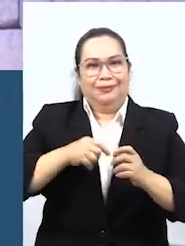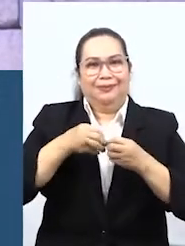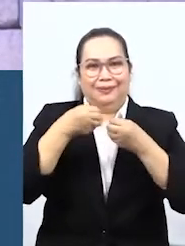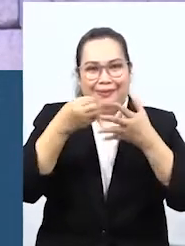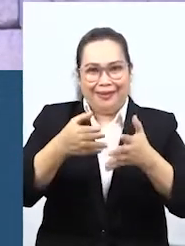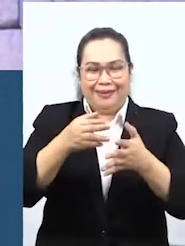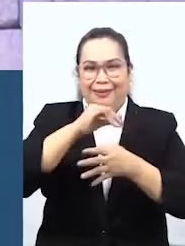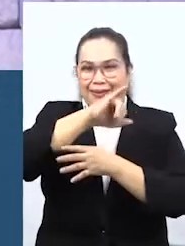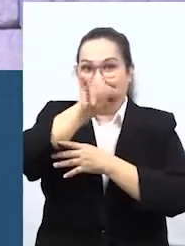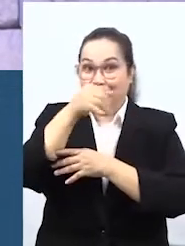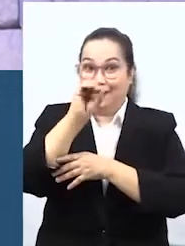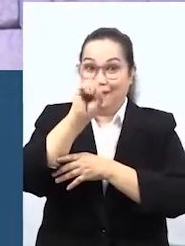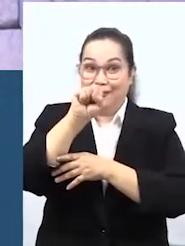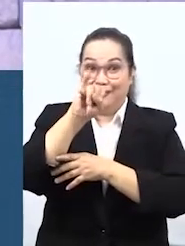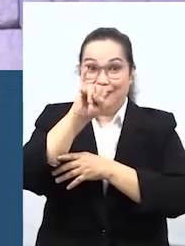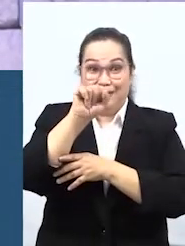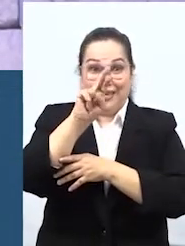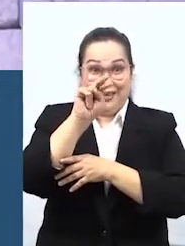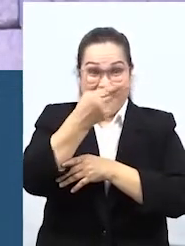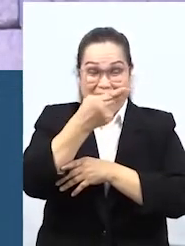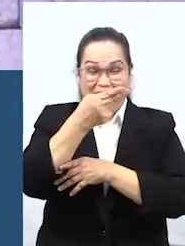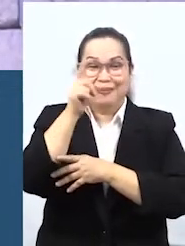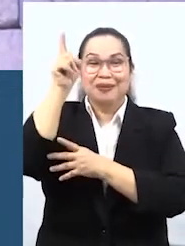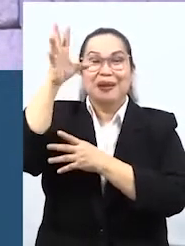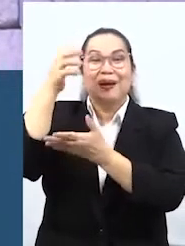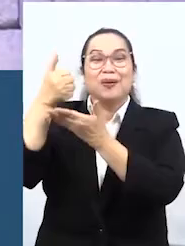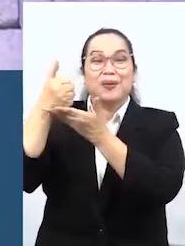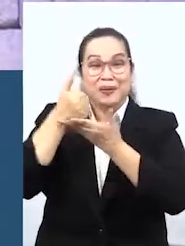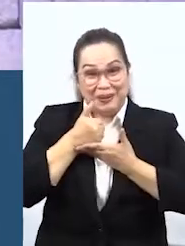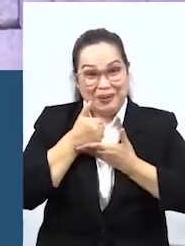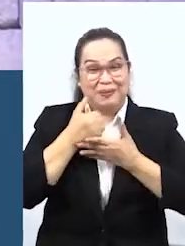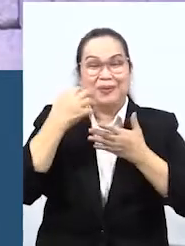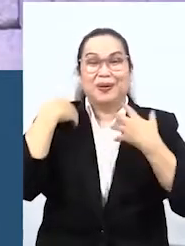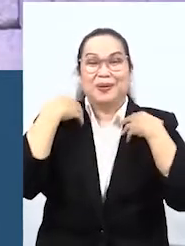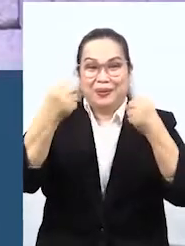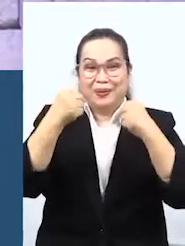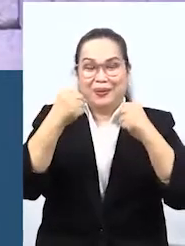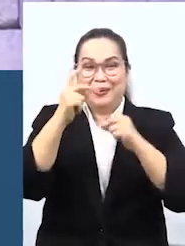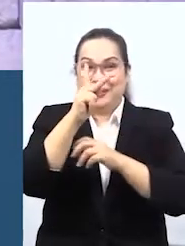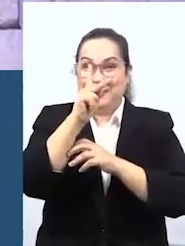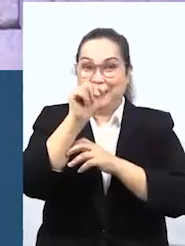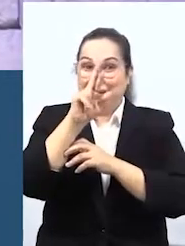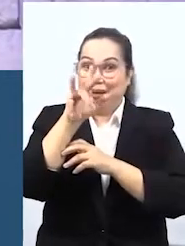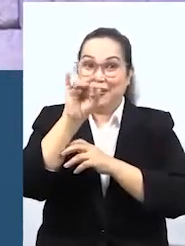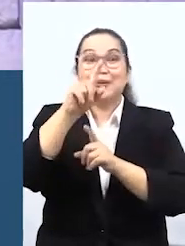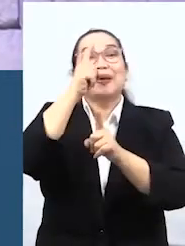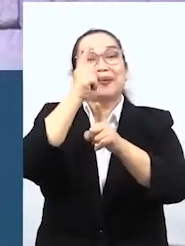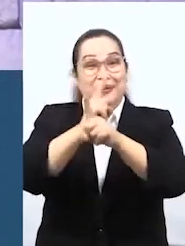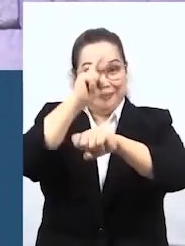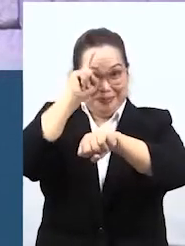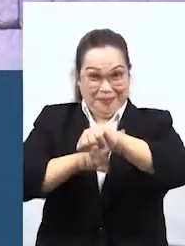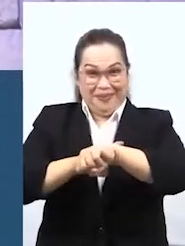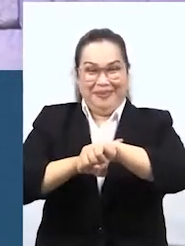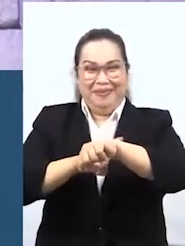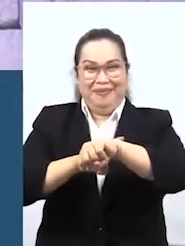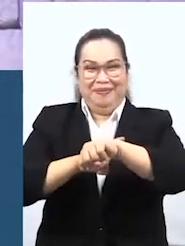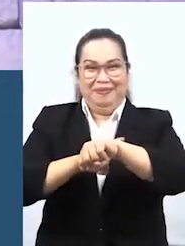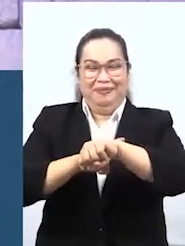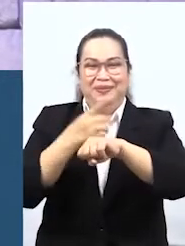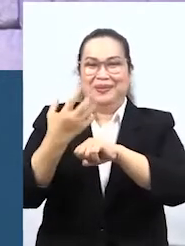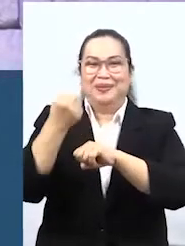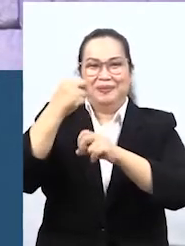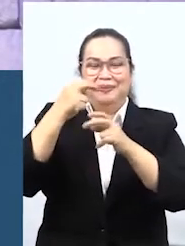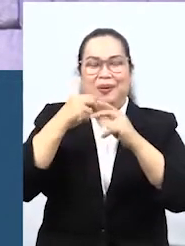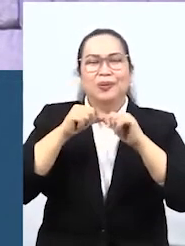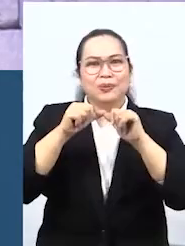kairos Josiah means the Lord Heals the Lord supports kairos means at the proper time How do you persist in